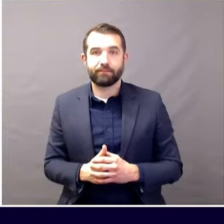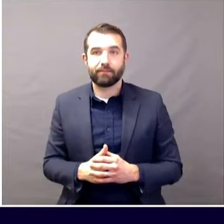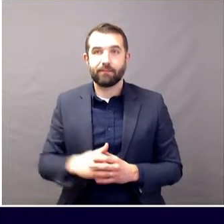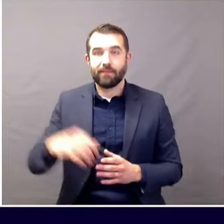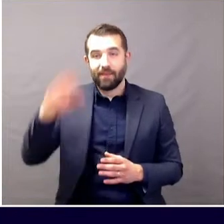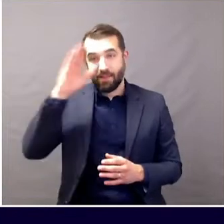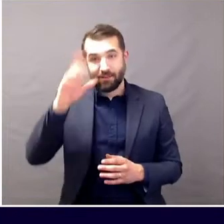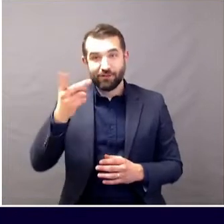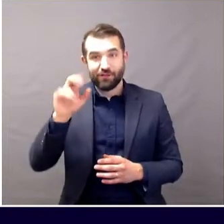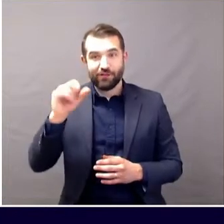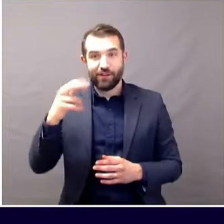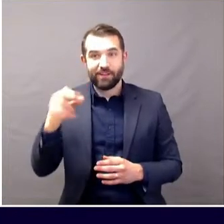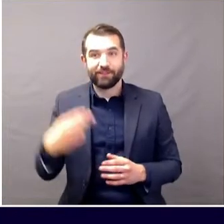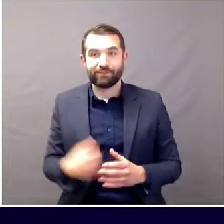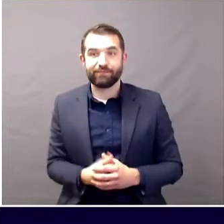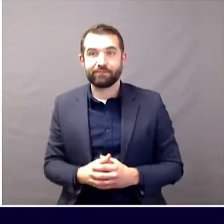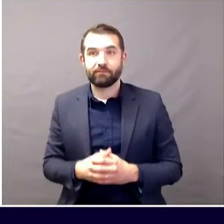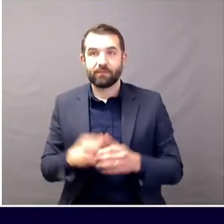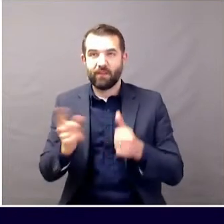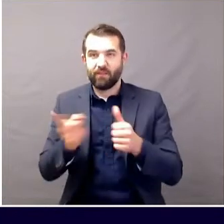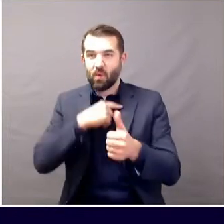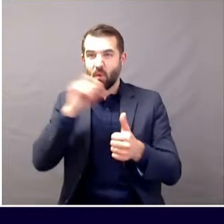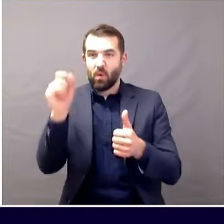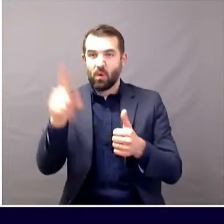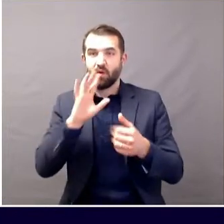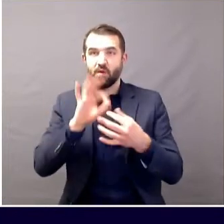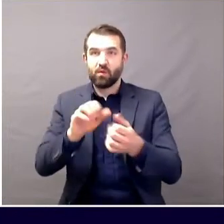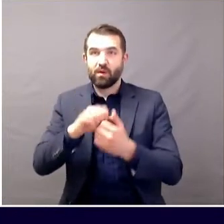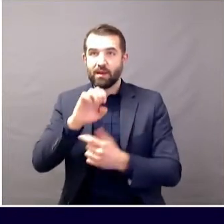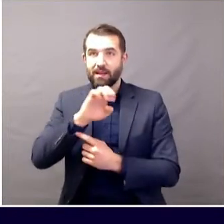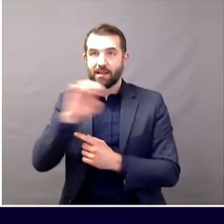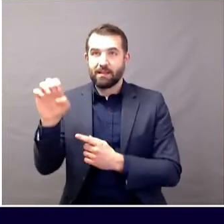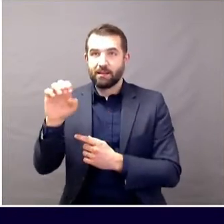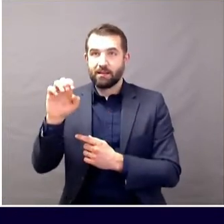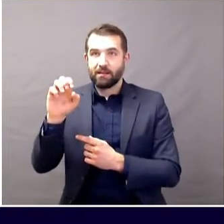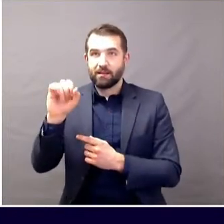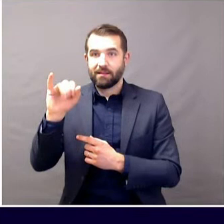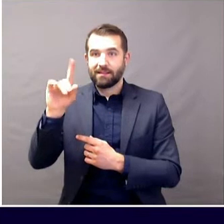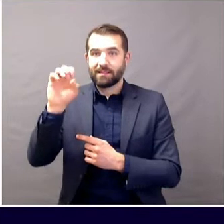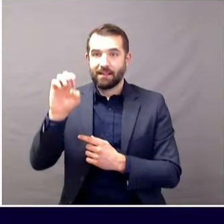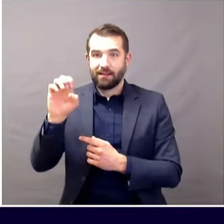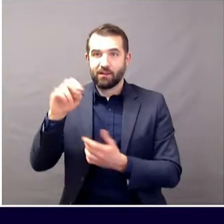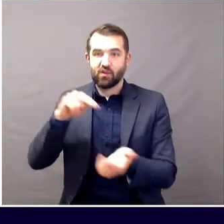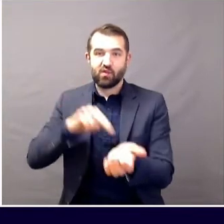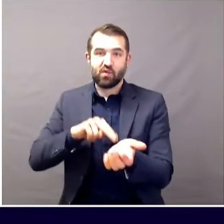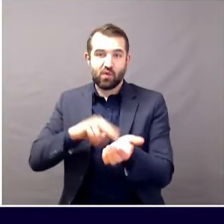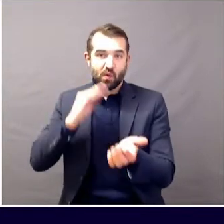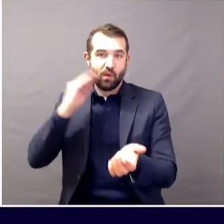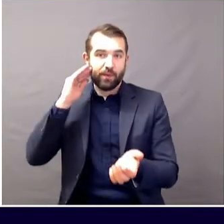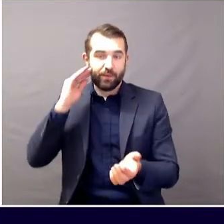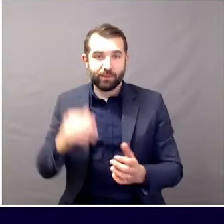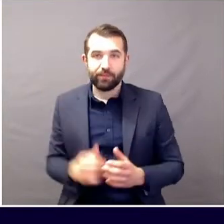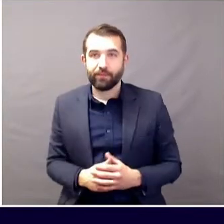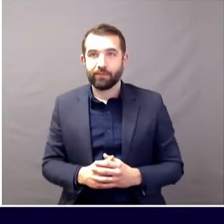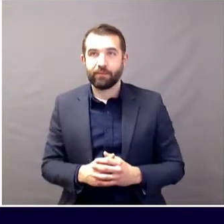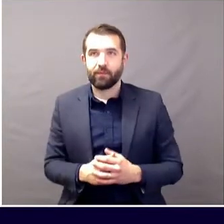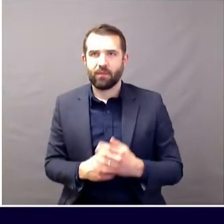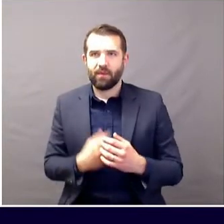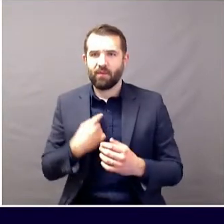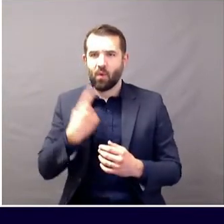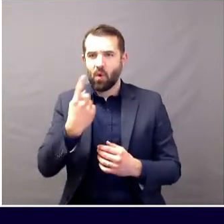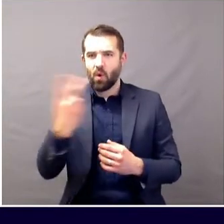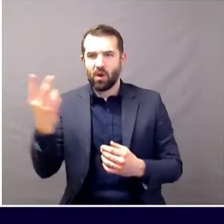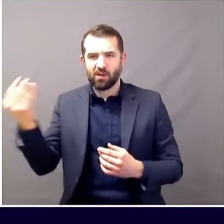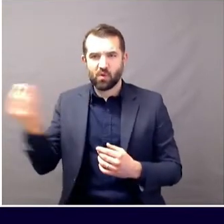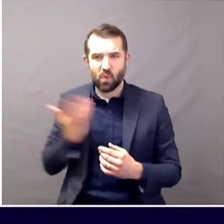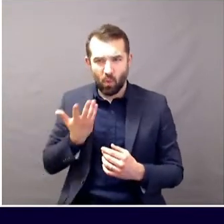question is actually about Eastside Nursing Home. A couple of my colleagues have reported, and I just needed some confirmation on how